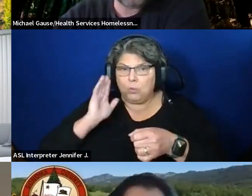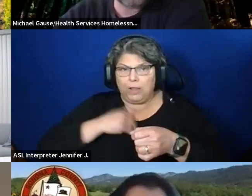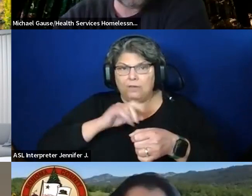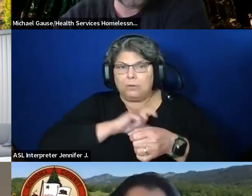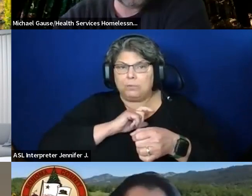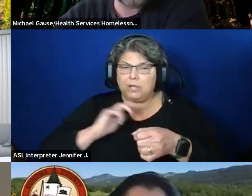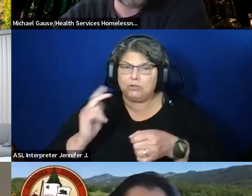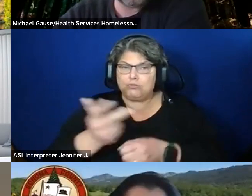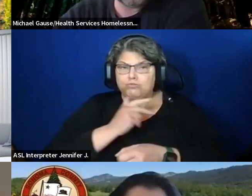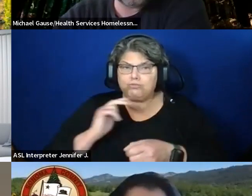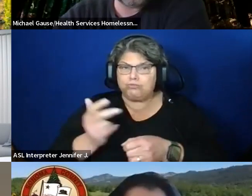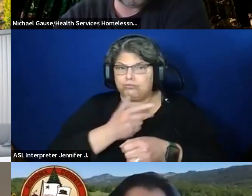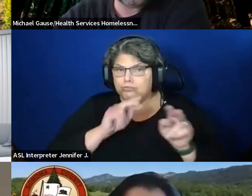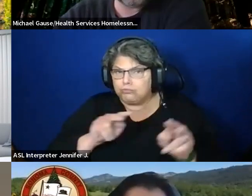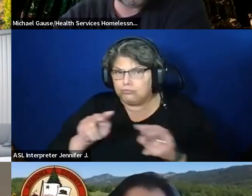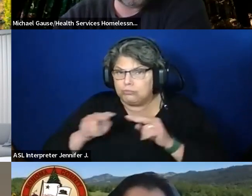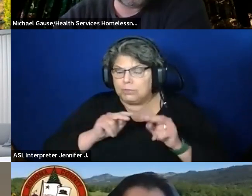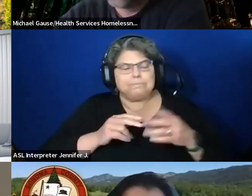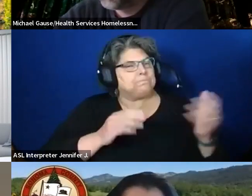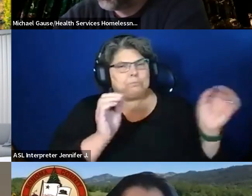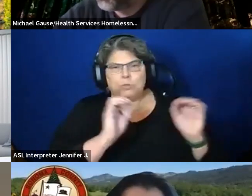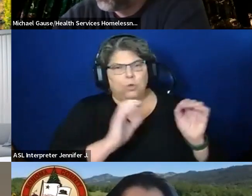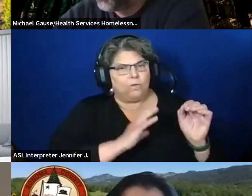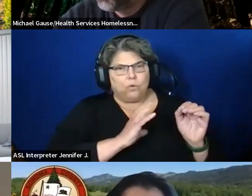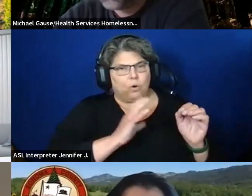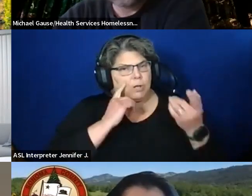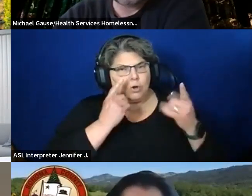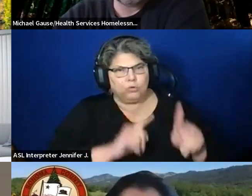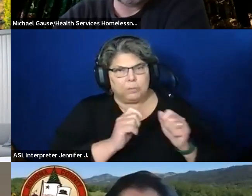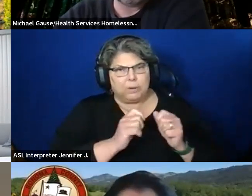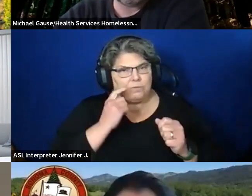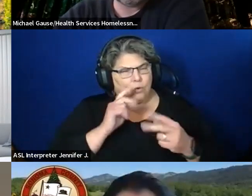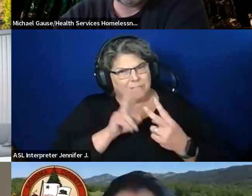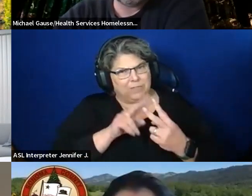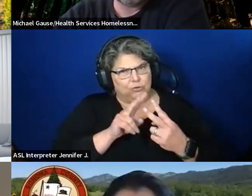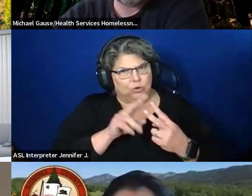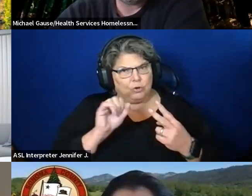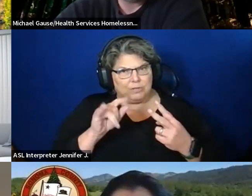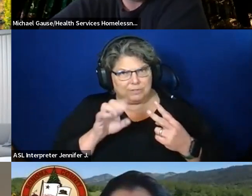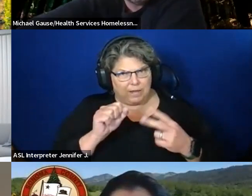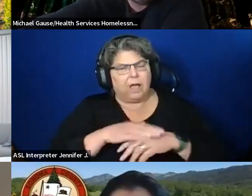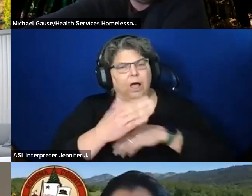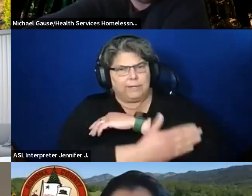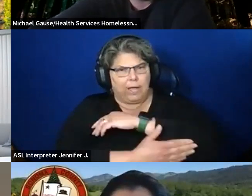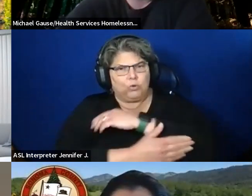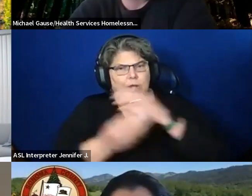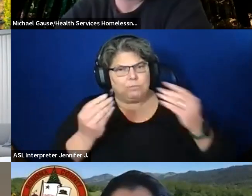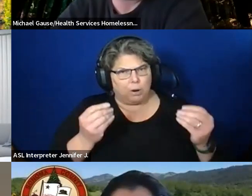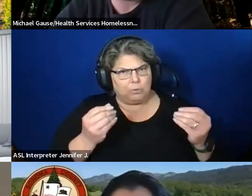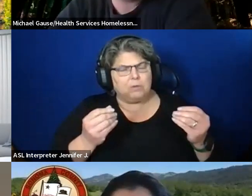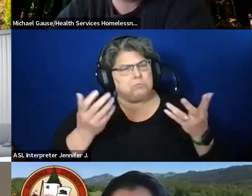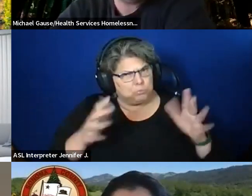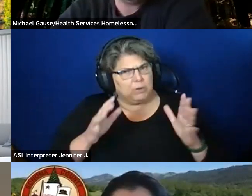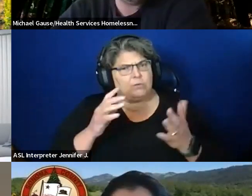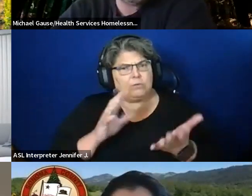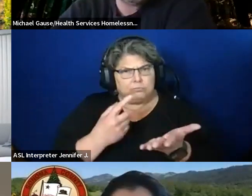there's a formal agreement surrounding these two sites, which are on county property. We've been in contact with the